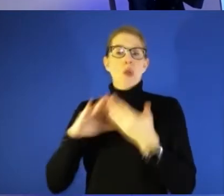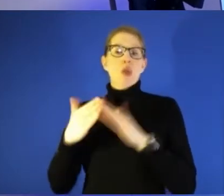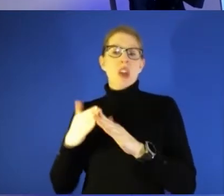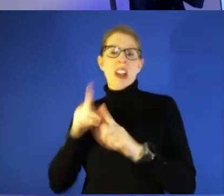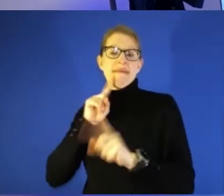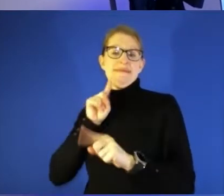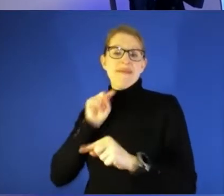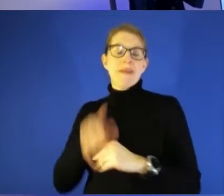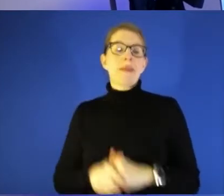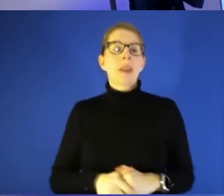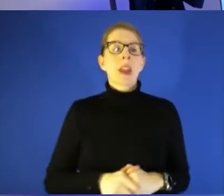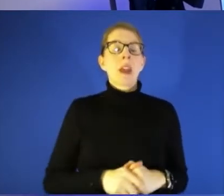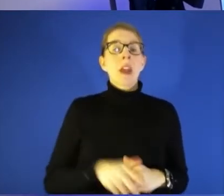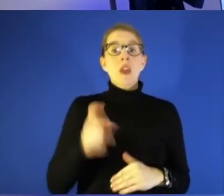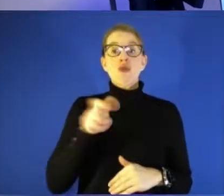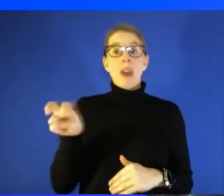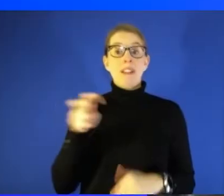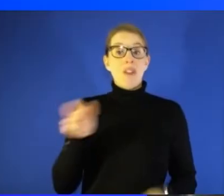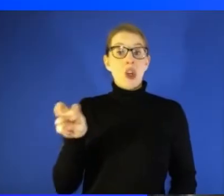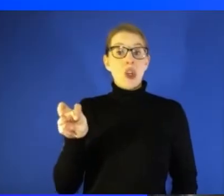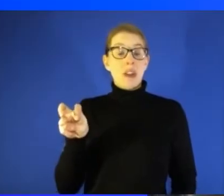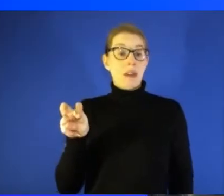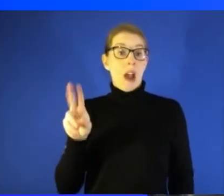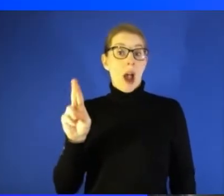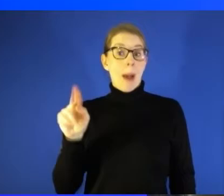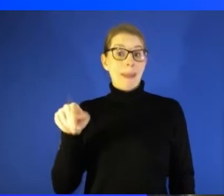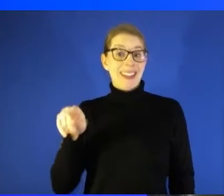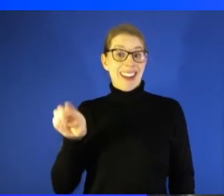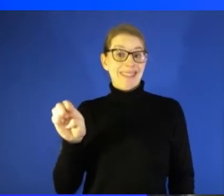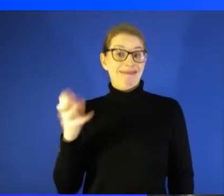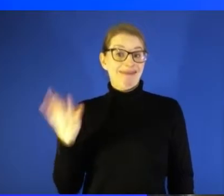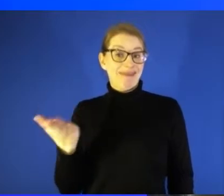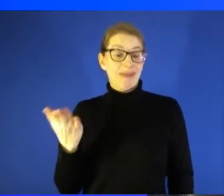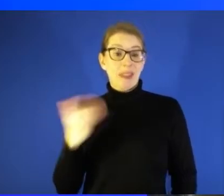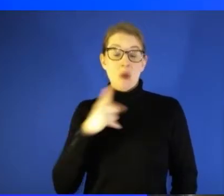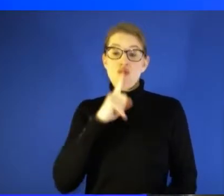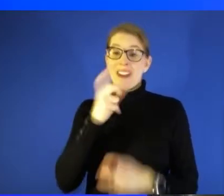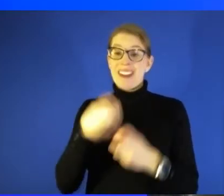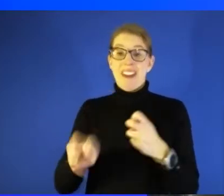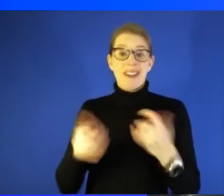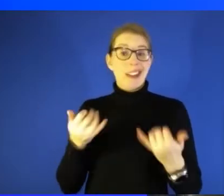transfers. Any updates there? It's still really, really tough. And